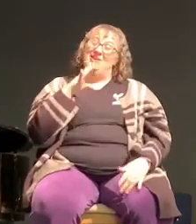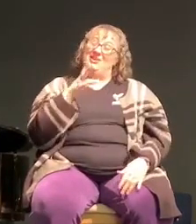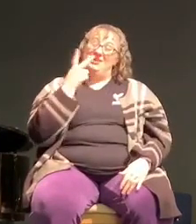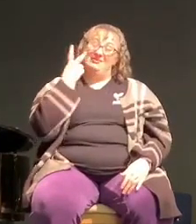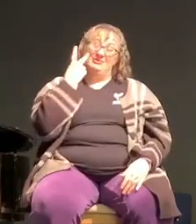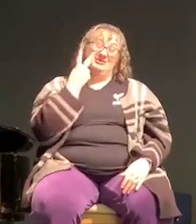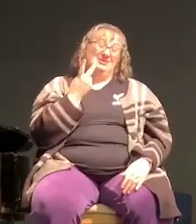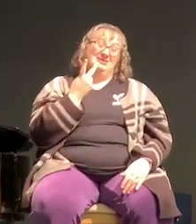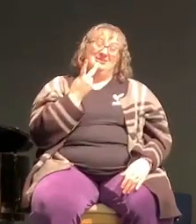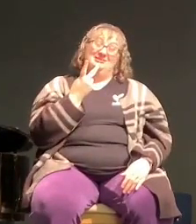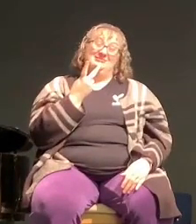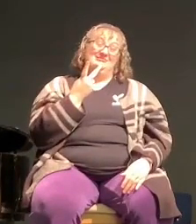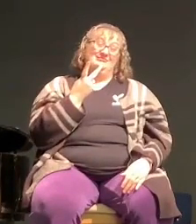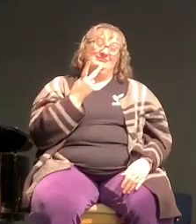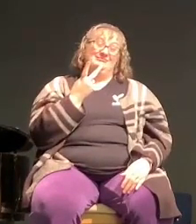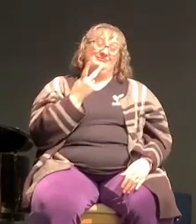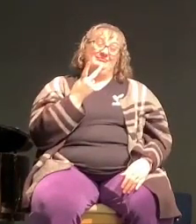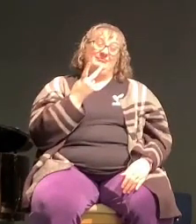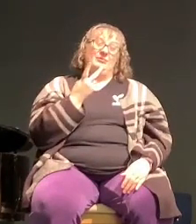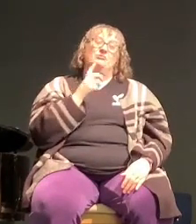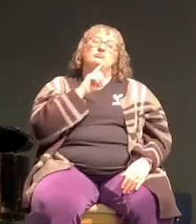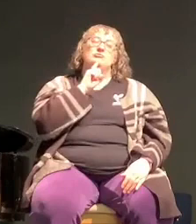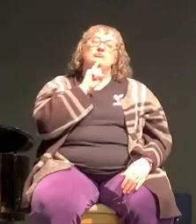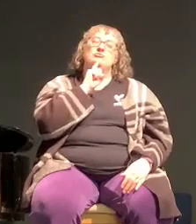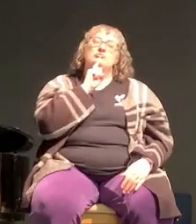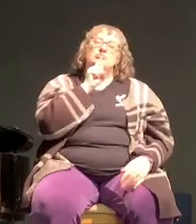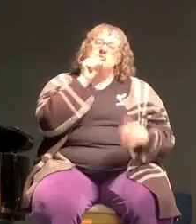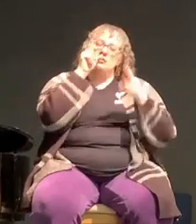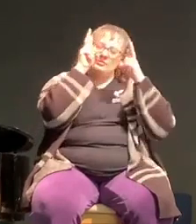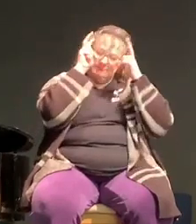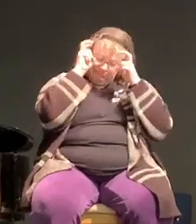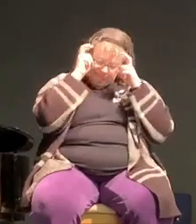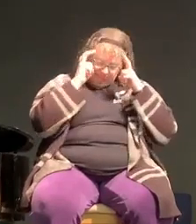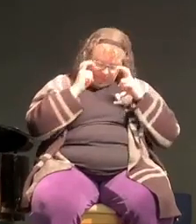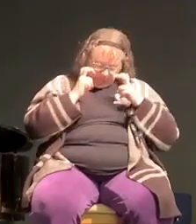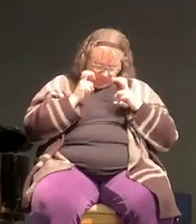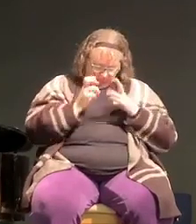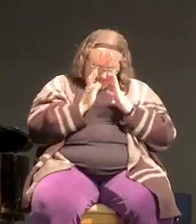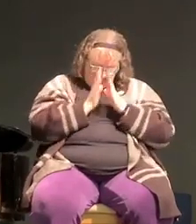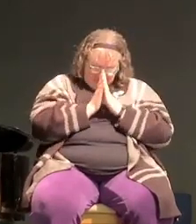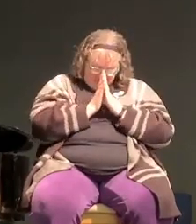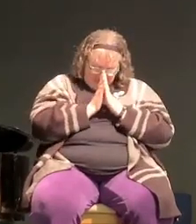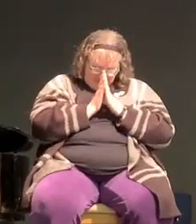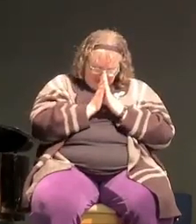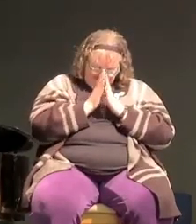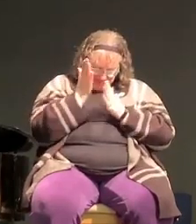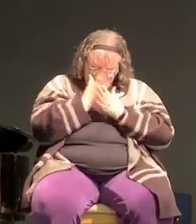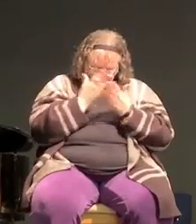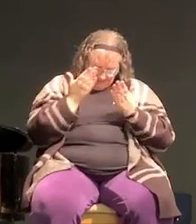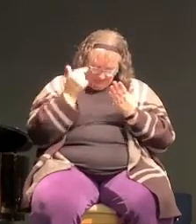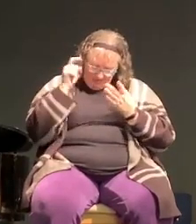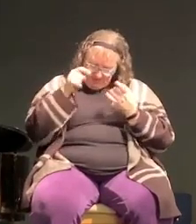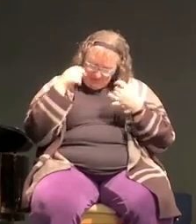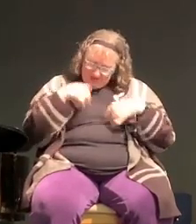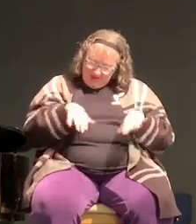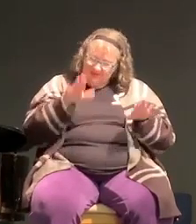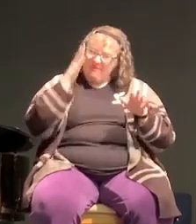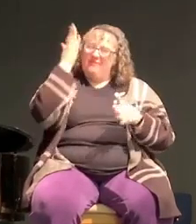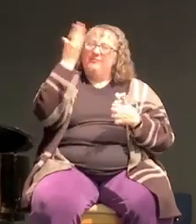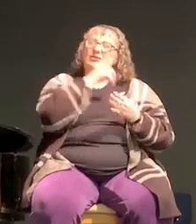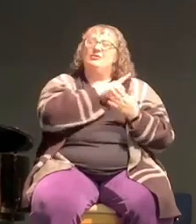see. I want you to truly look, though, and ask yourself, is there something I need to give up for you,